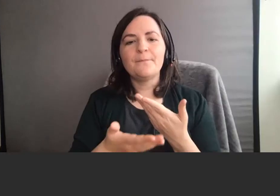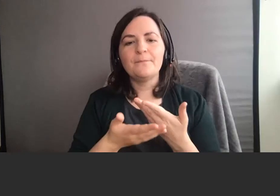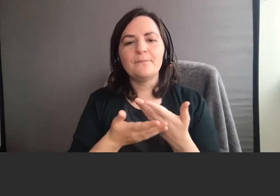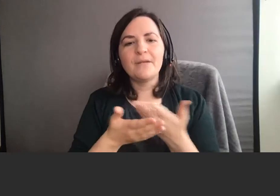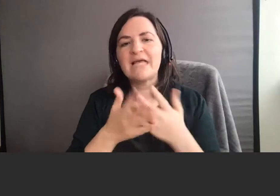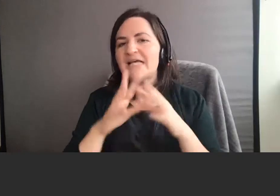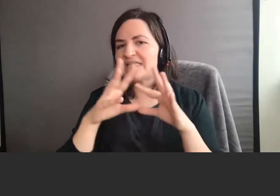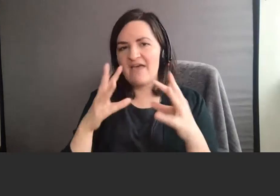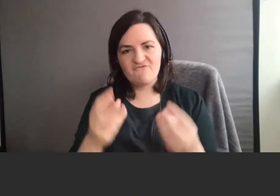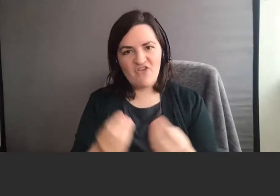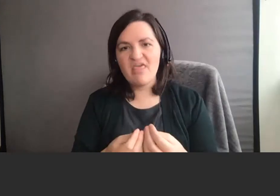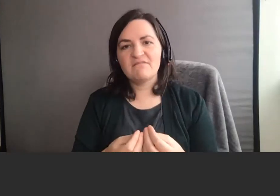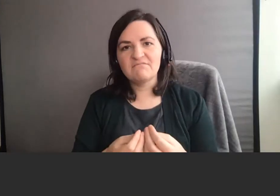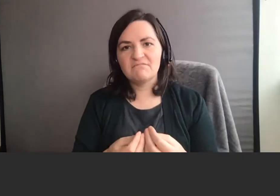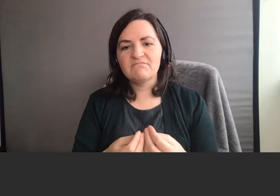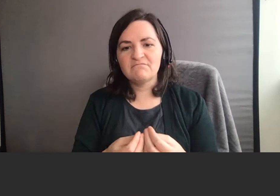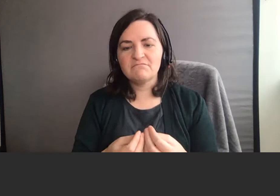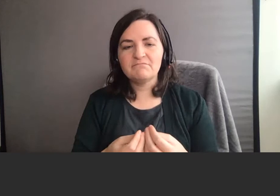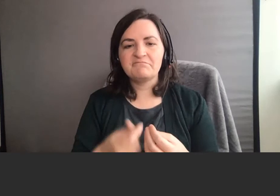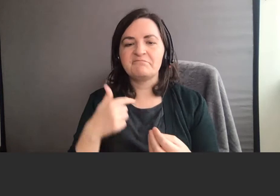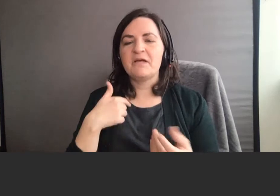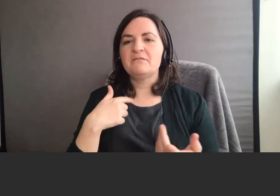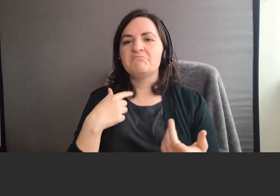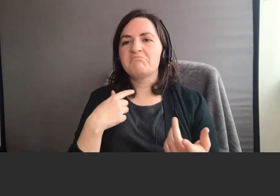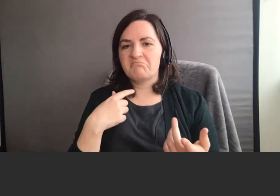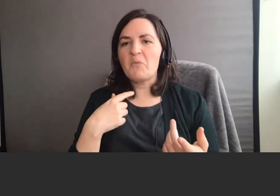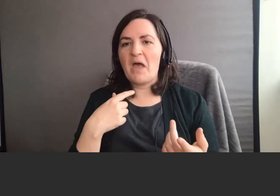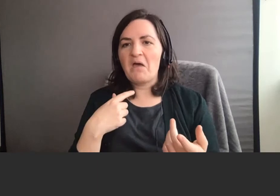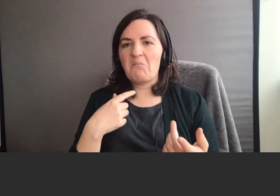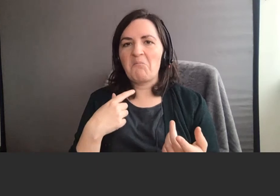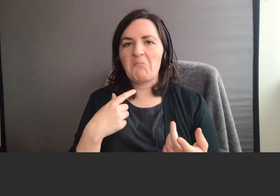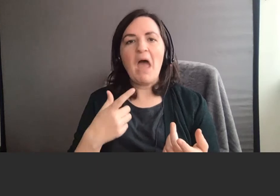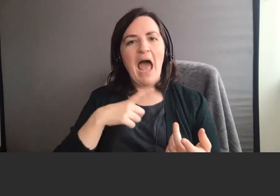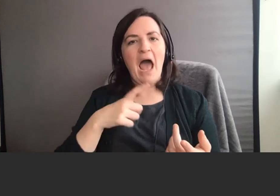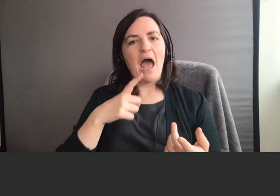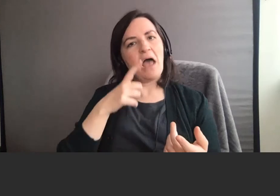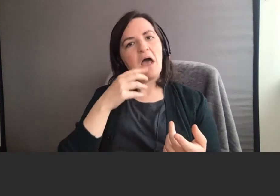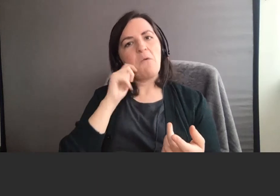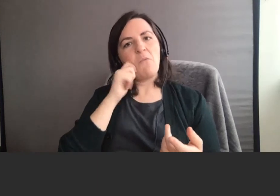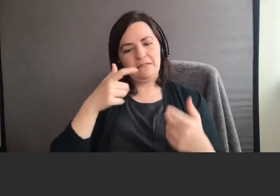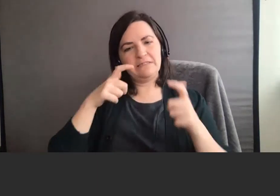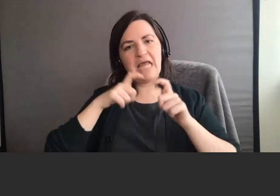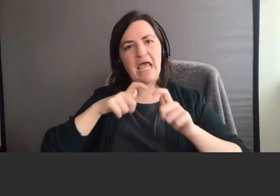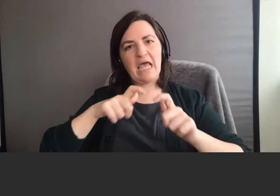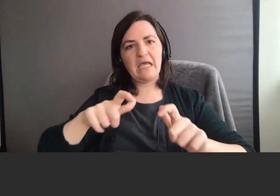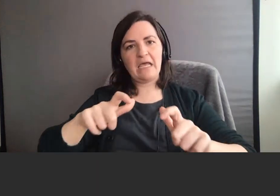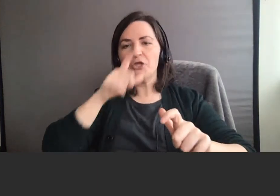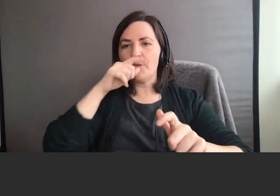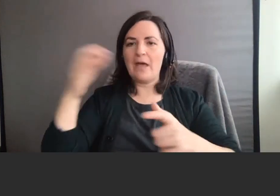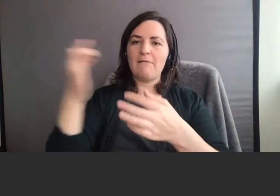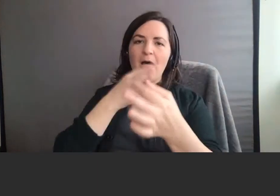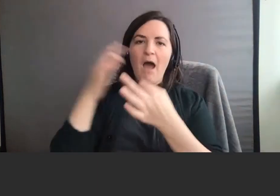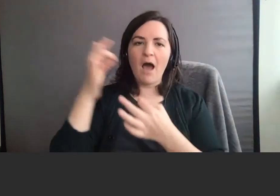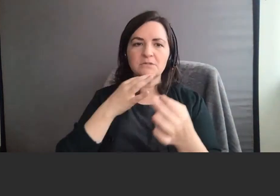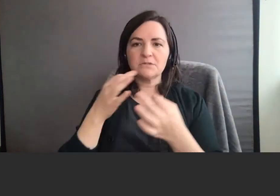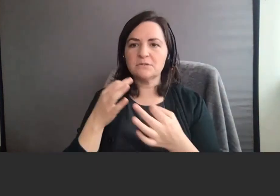So I'll remain on here. I think I've picked up all of the questions from people who have been on the